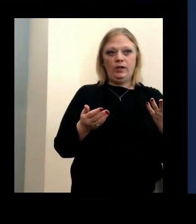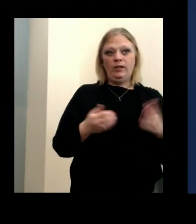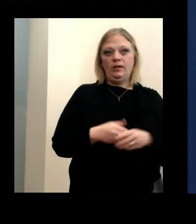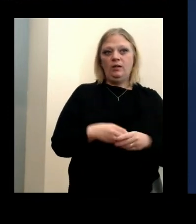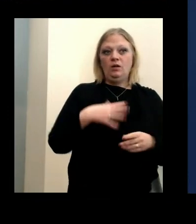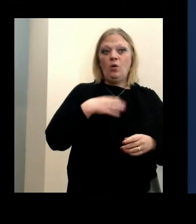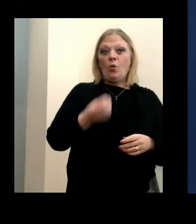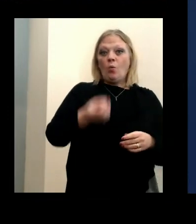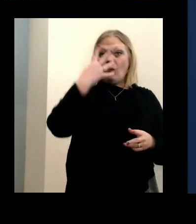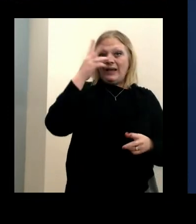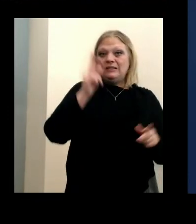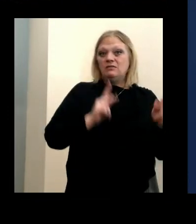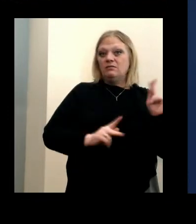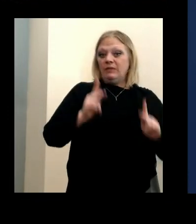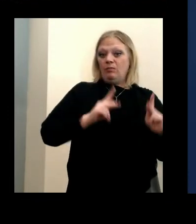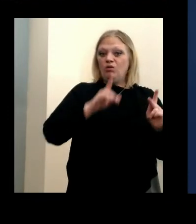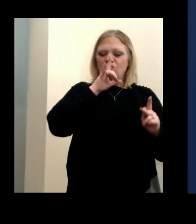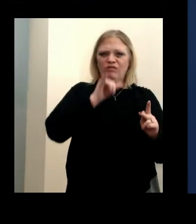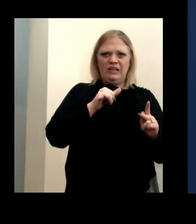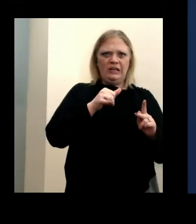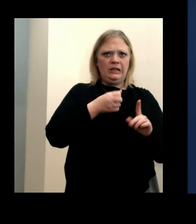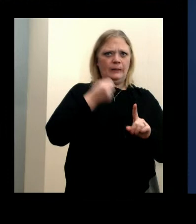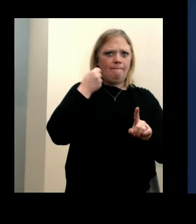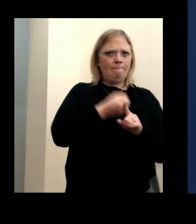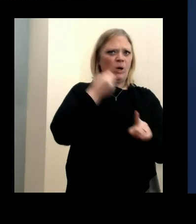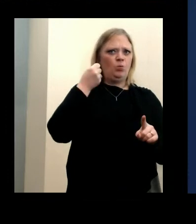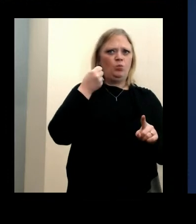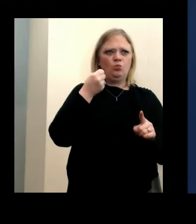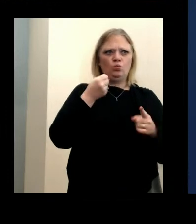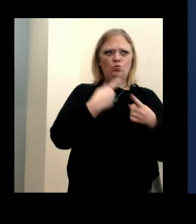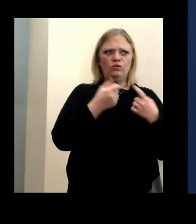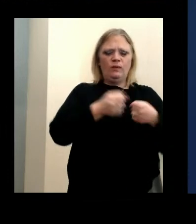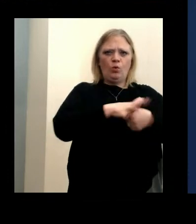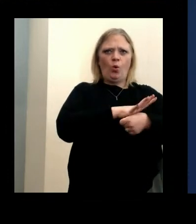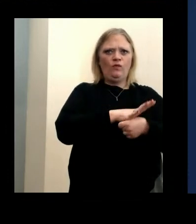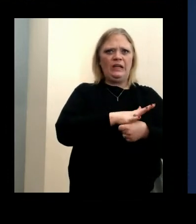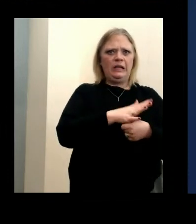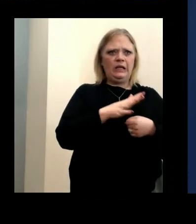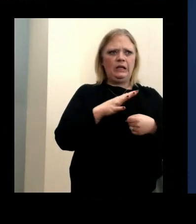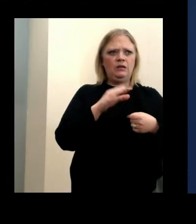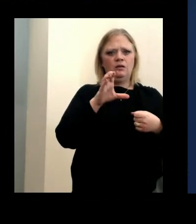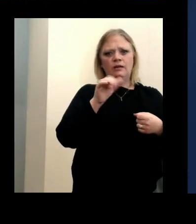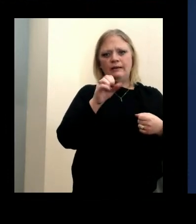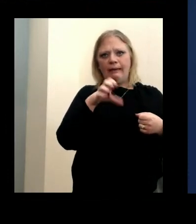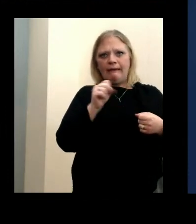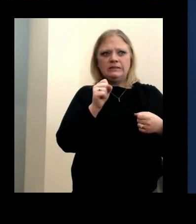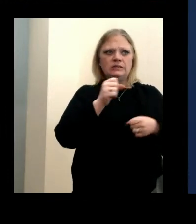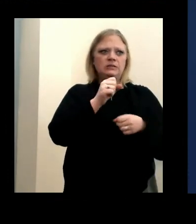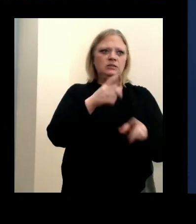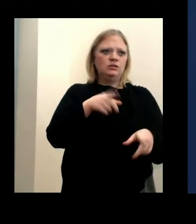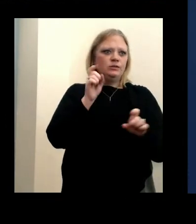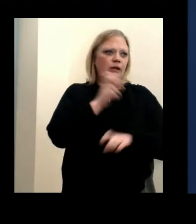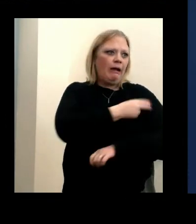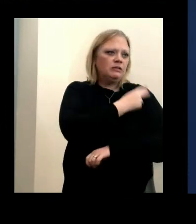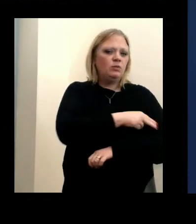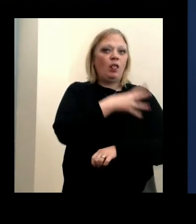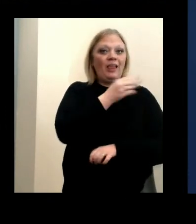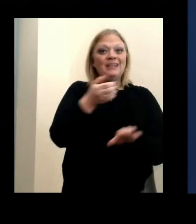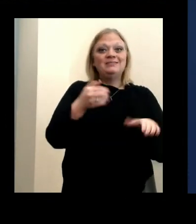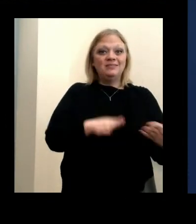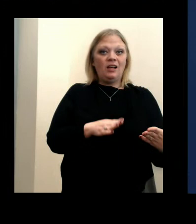white individuals that have really been struck hard by COVID-19 with regards to cases, hospitalizations, and deaths in the last 4